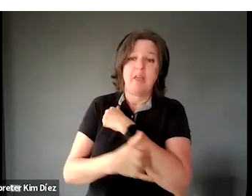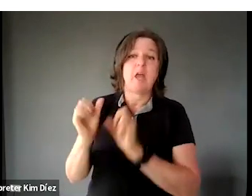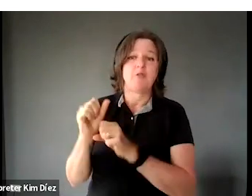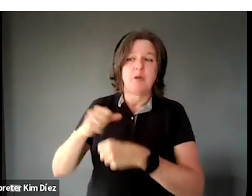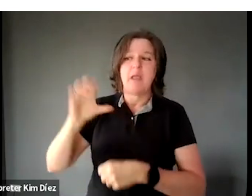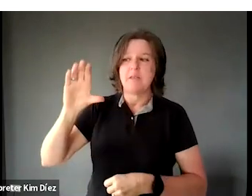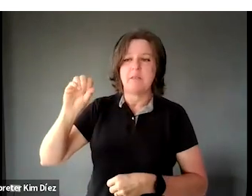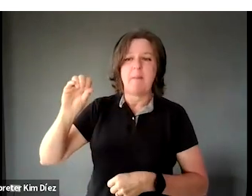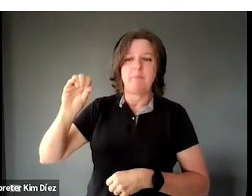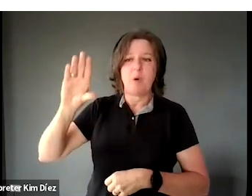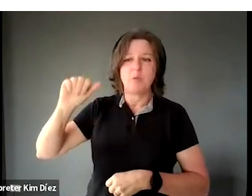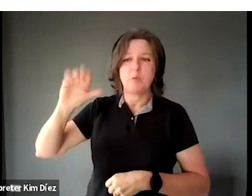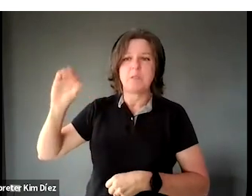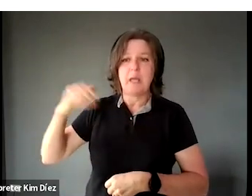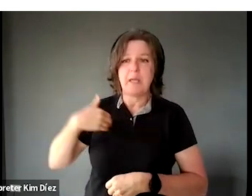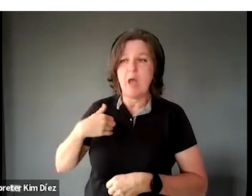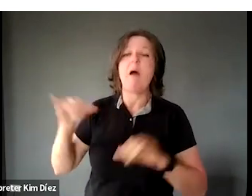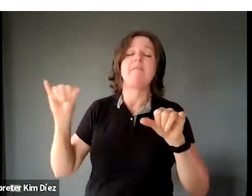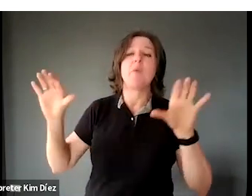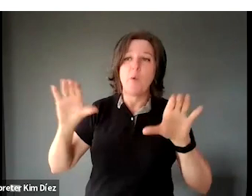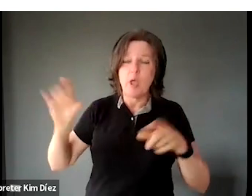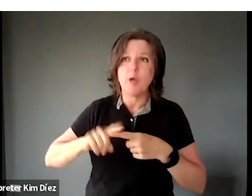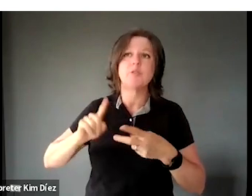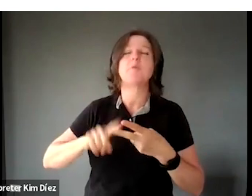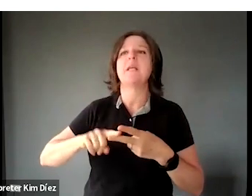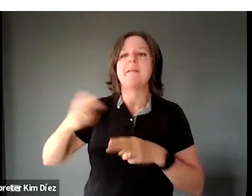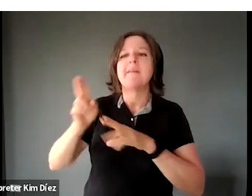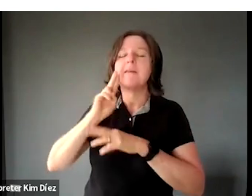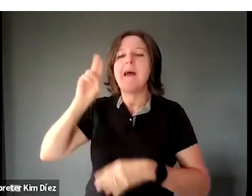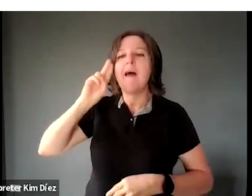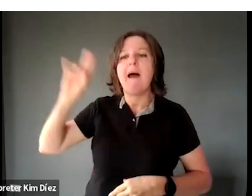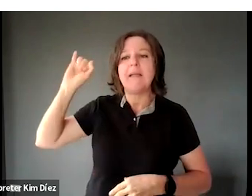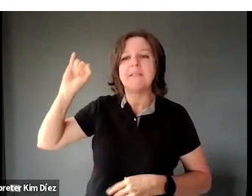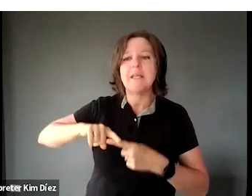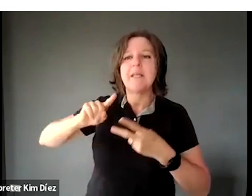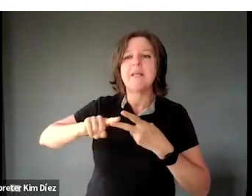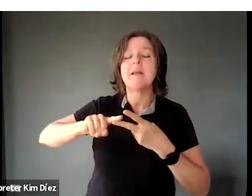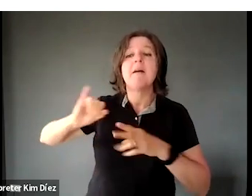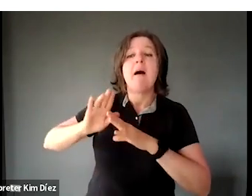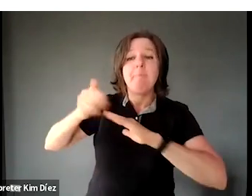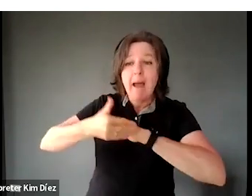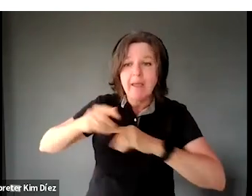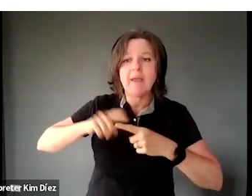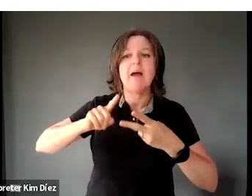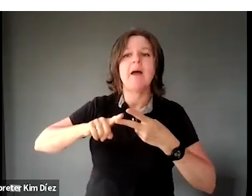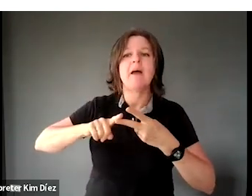of the producers in South America do as well. In the Caribbean, we had studies in Haiti,